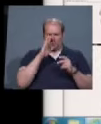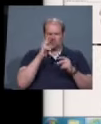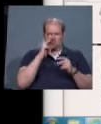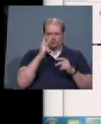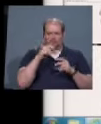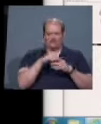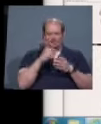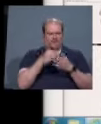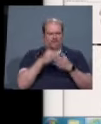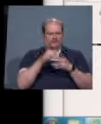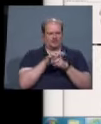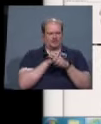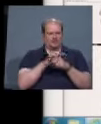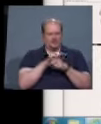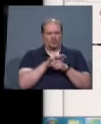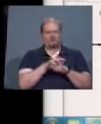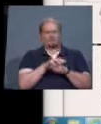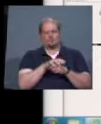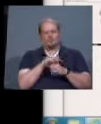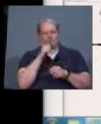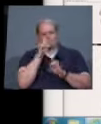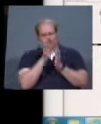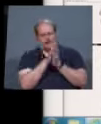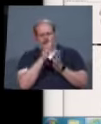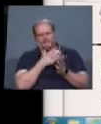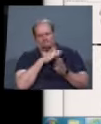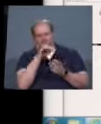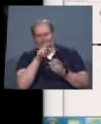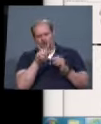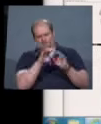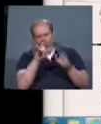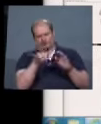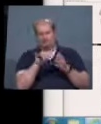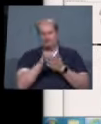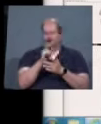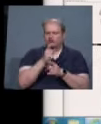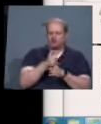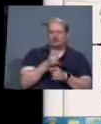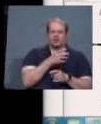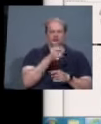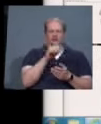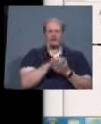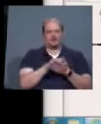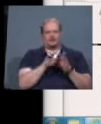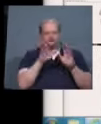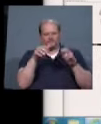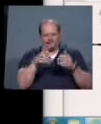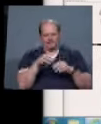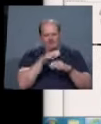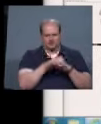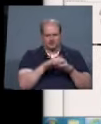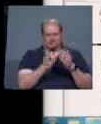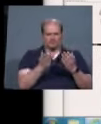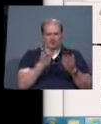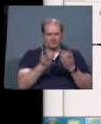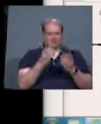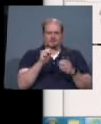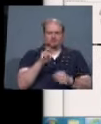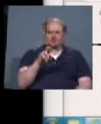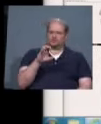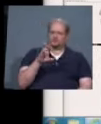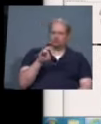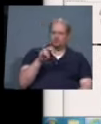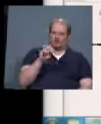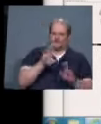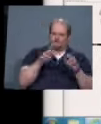see in the neighborhood. I didn't ask my question too clearly. That's right. And really, they were focusing, and perhaps I should have asked Mr. Crane this,